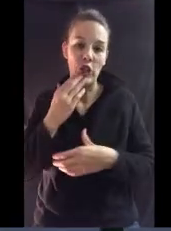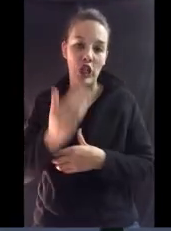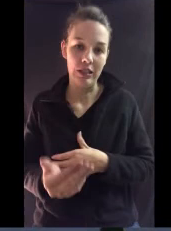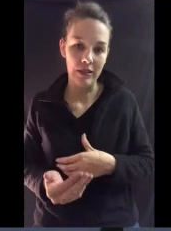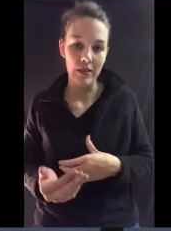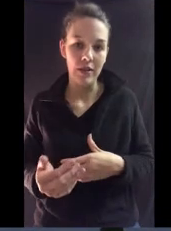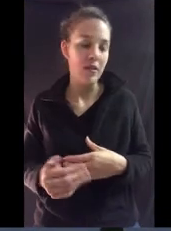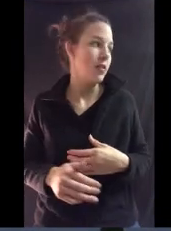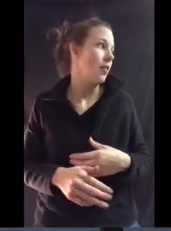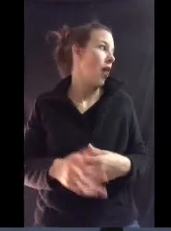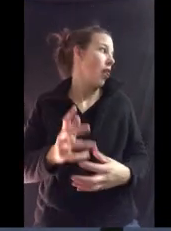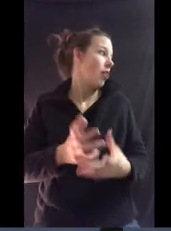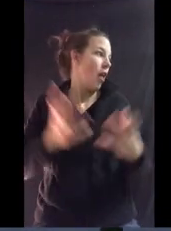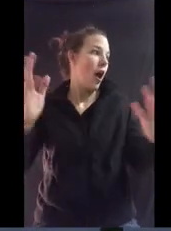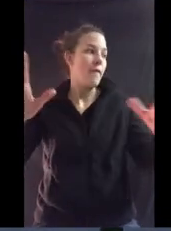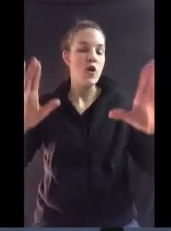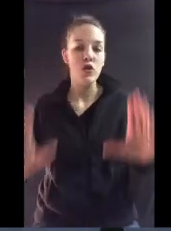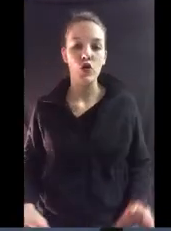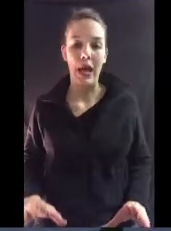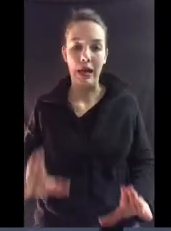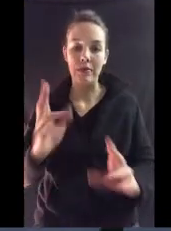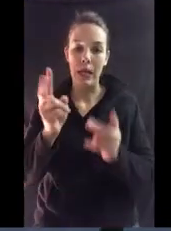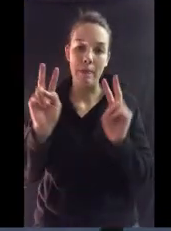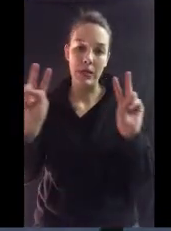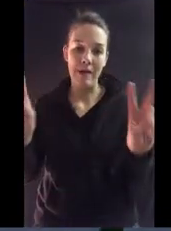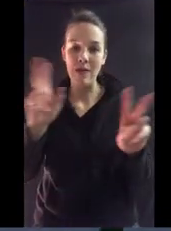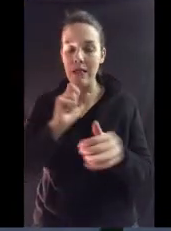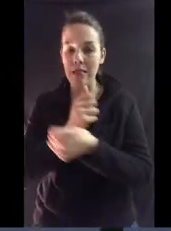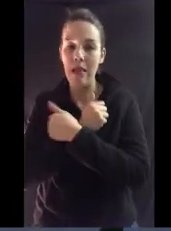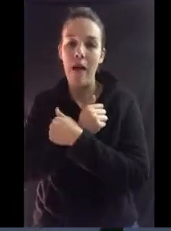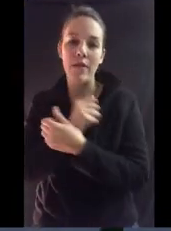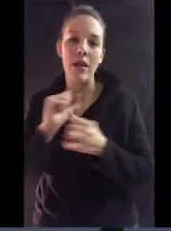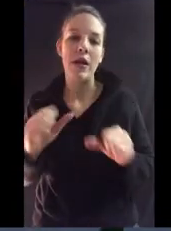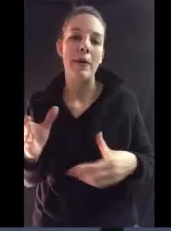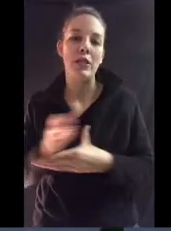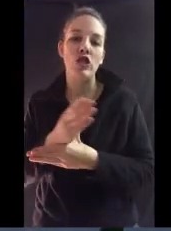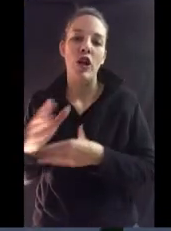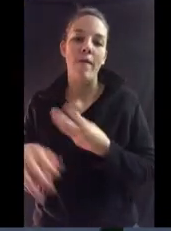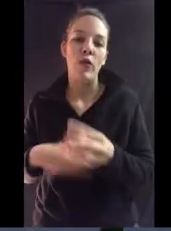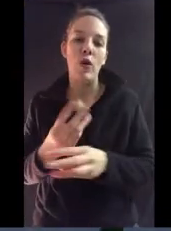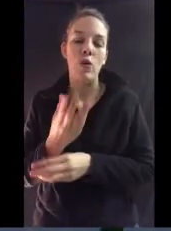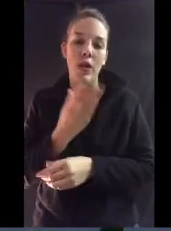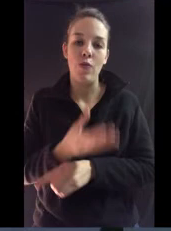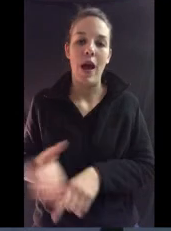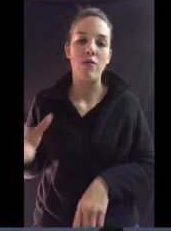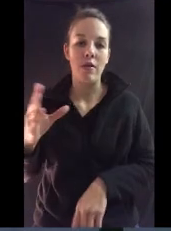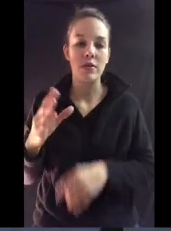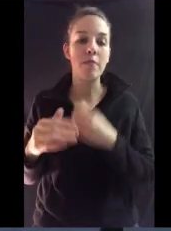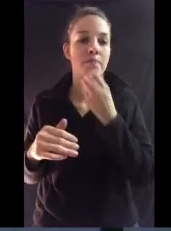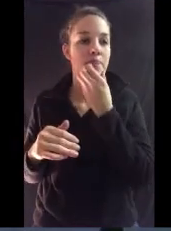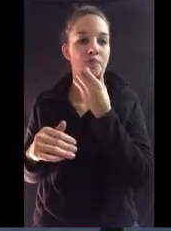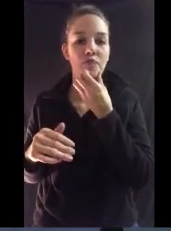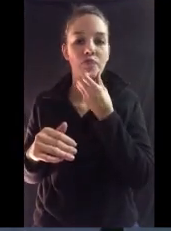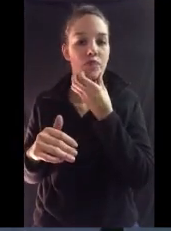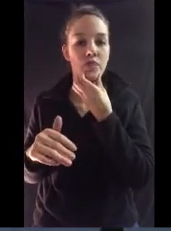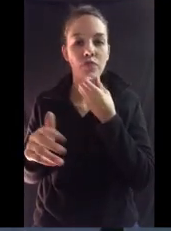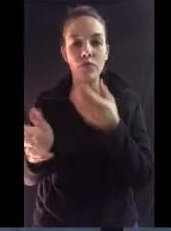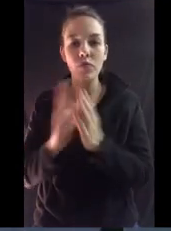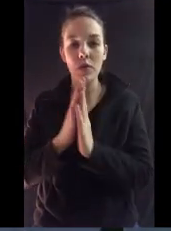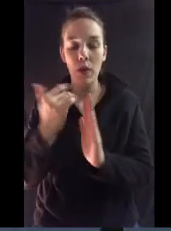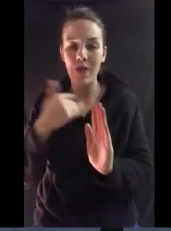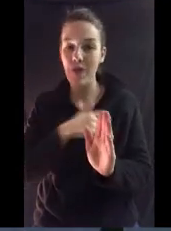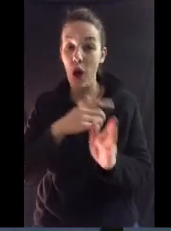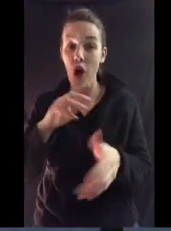a lot of good, that there's a lot of great peacefulness and love that can be shared for the world around us. So